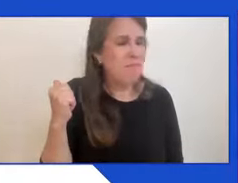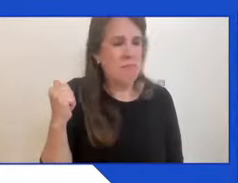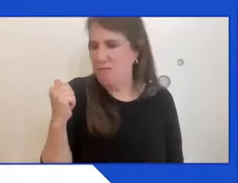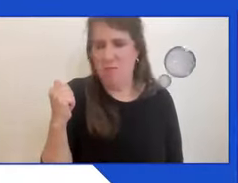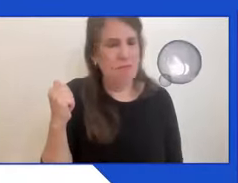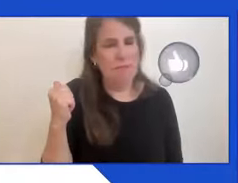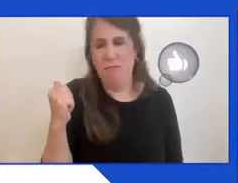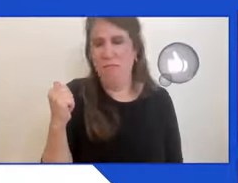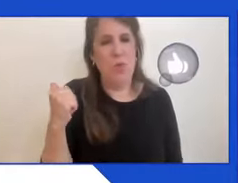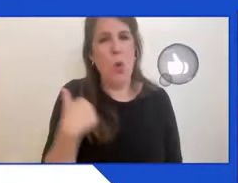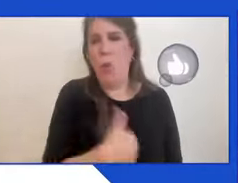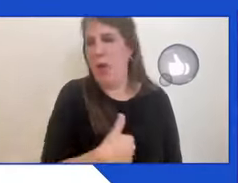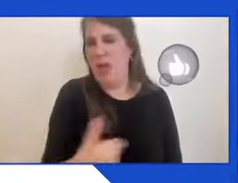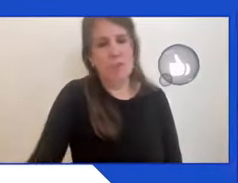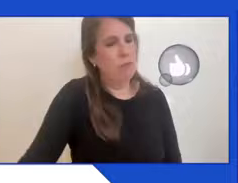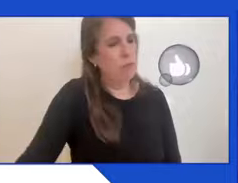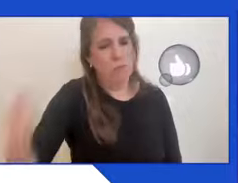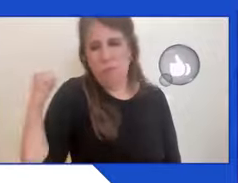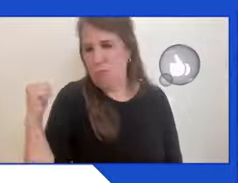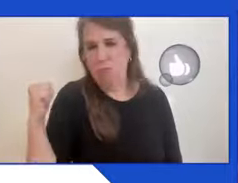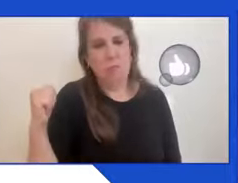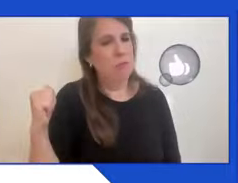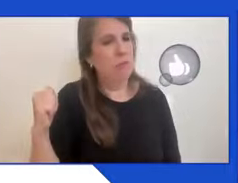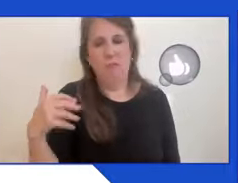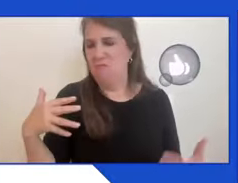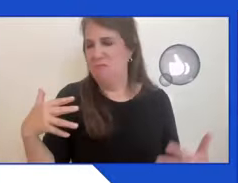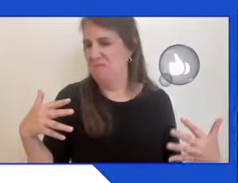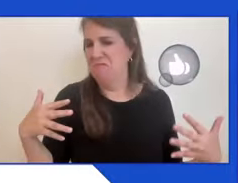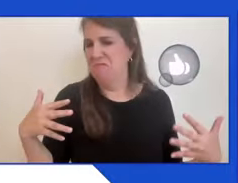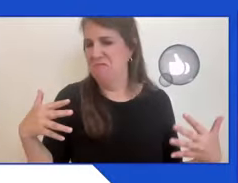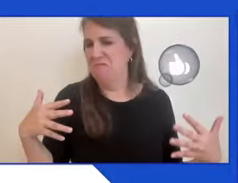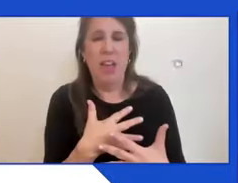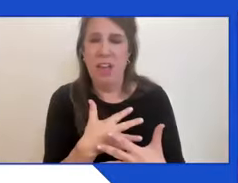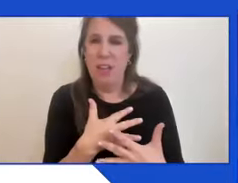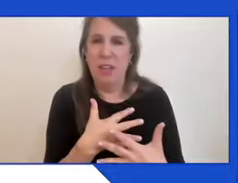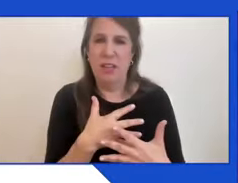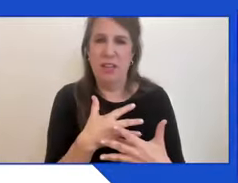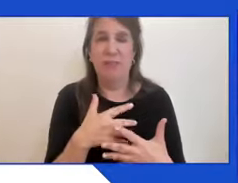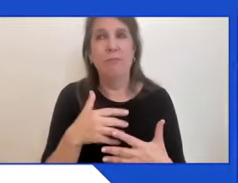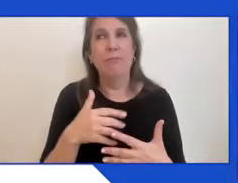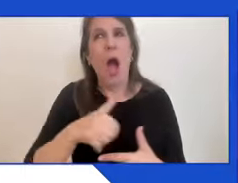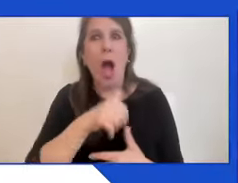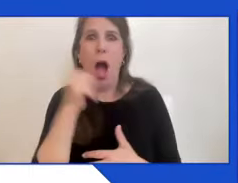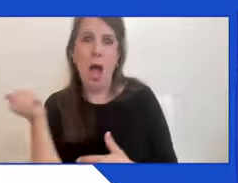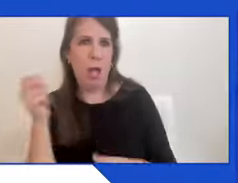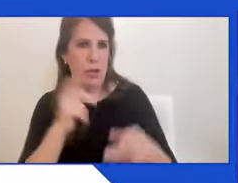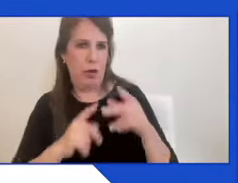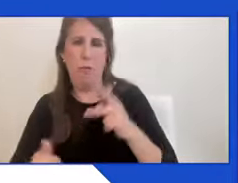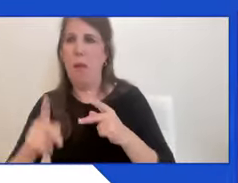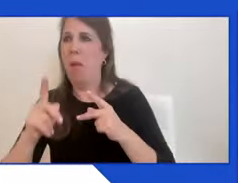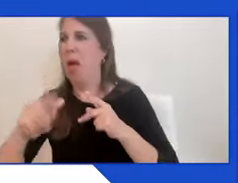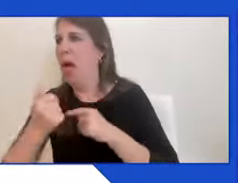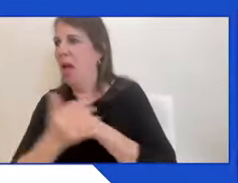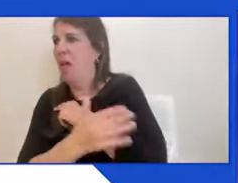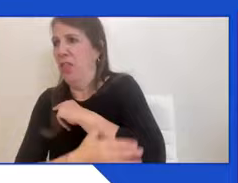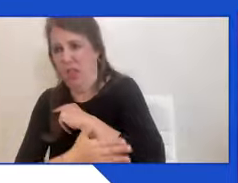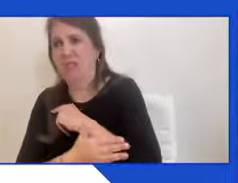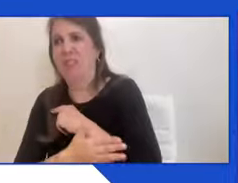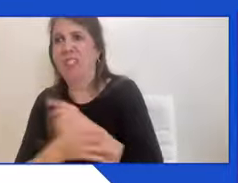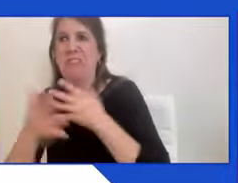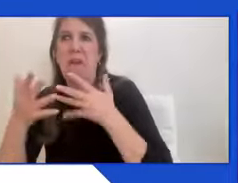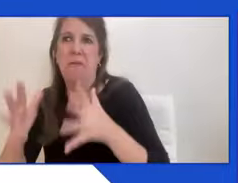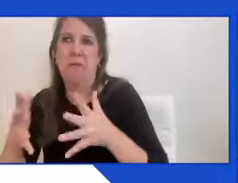We will not shudder in fear as too many around the world already have.